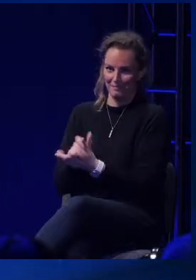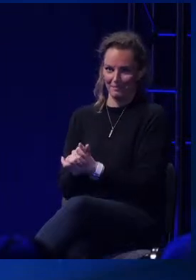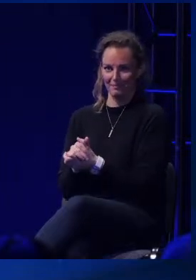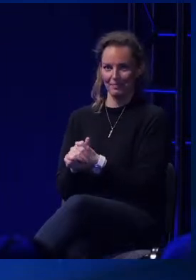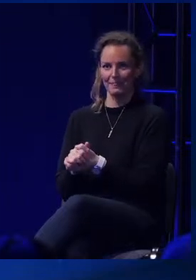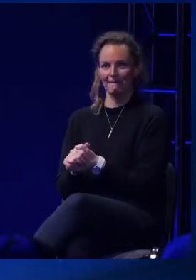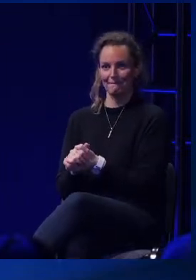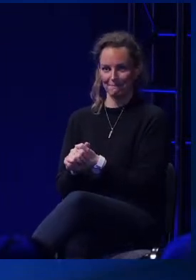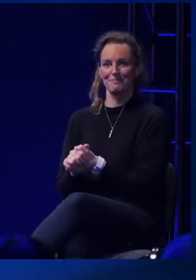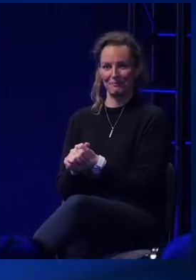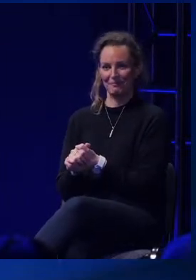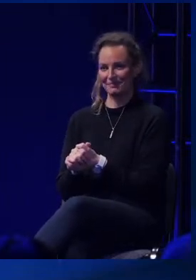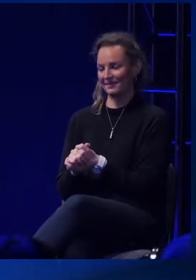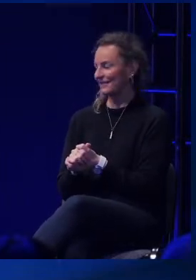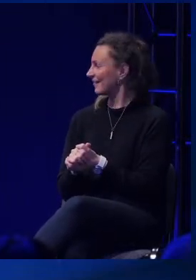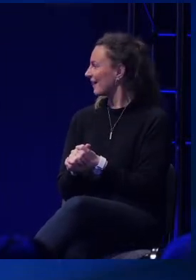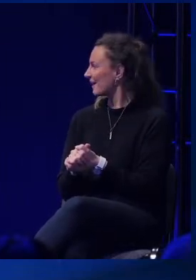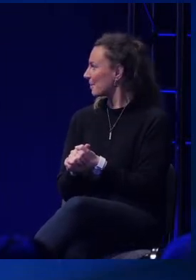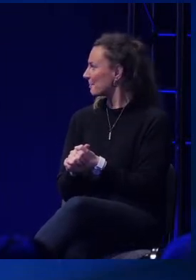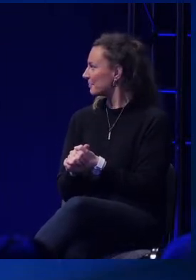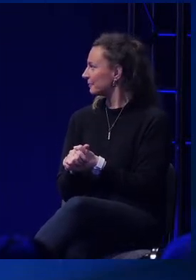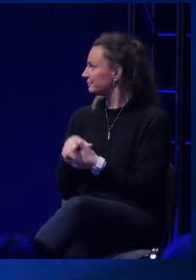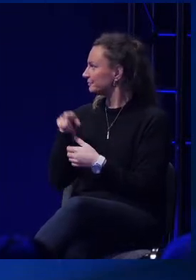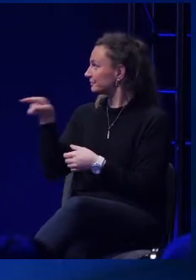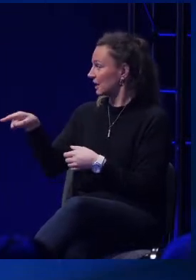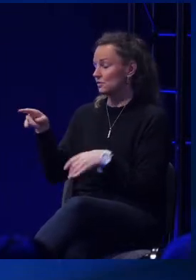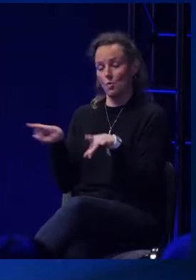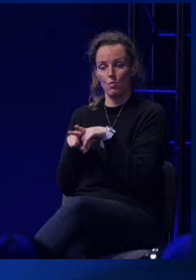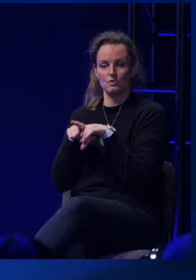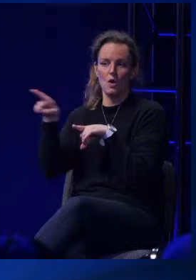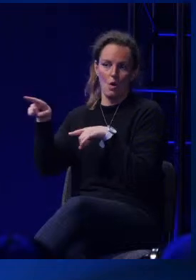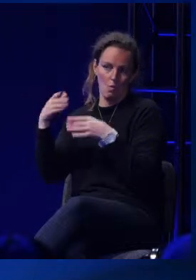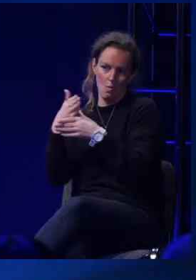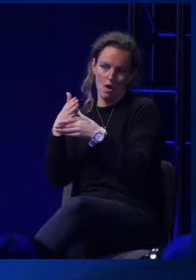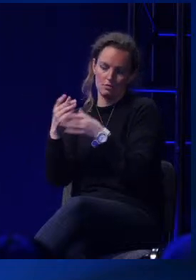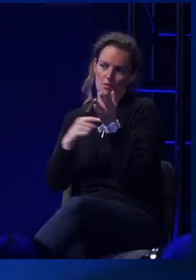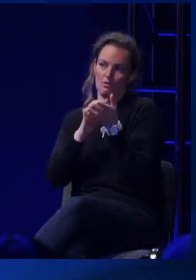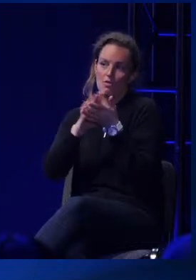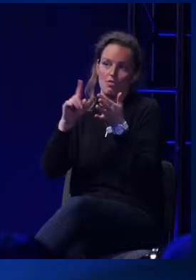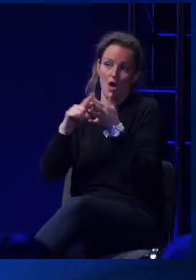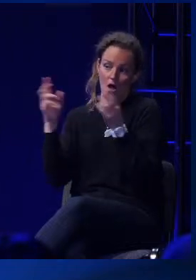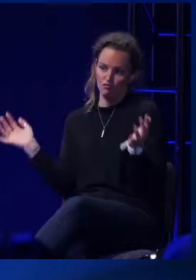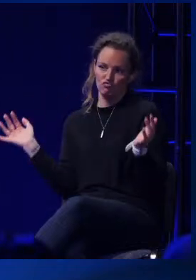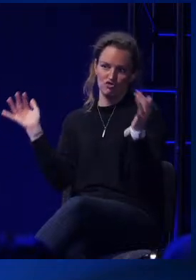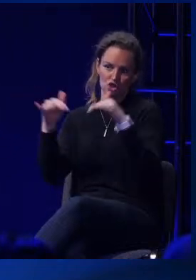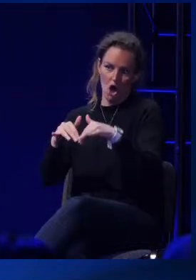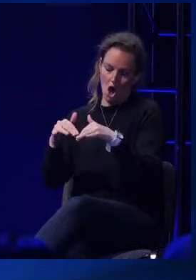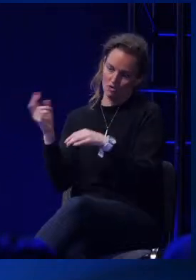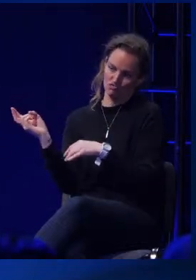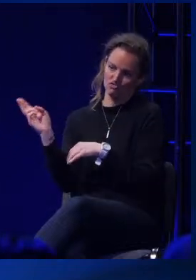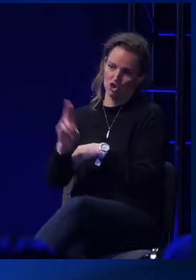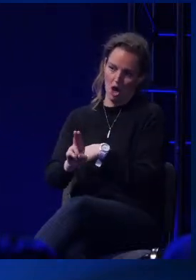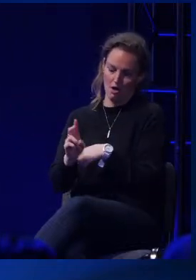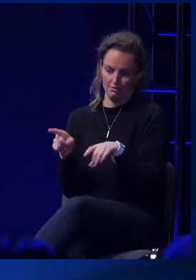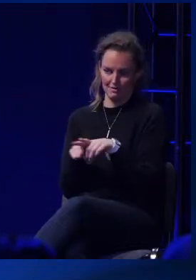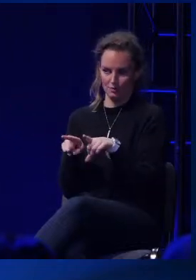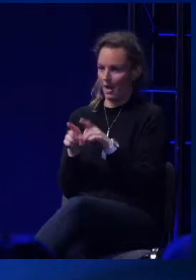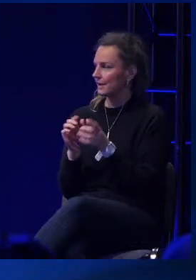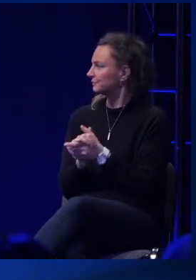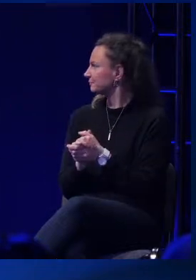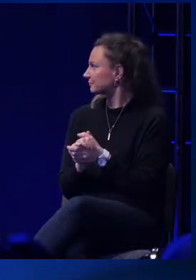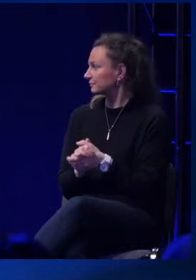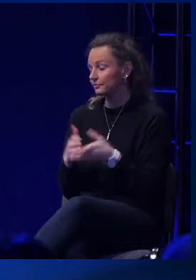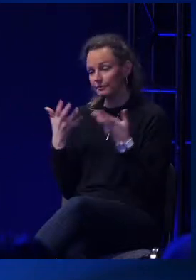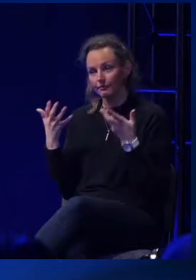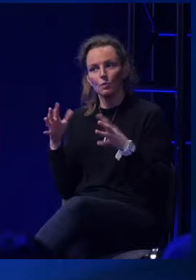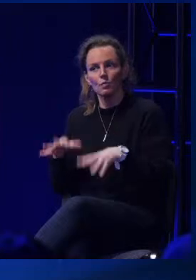feature, Michael. And The Return as well. Yeah, that was the first one, yeah. Okay, well, let's start